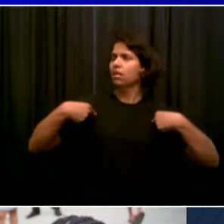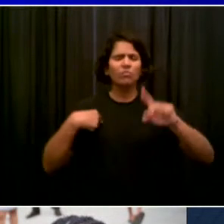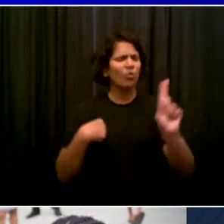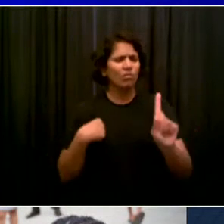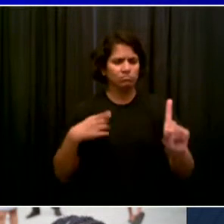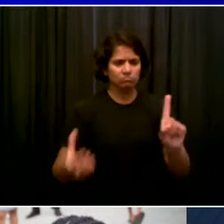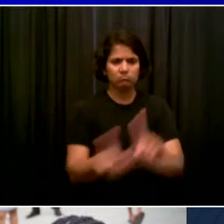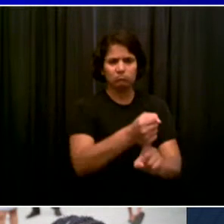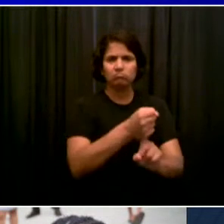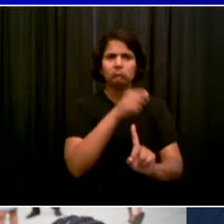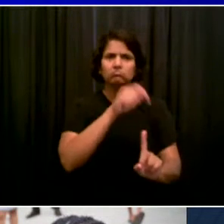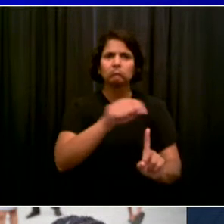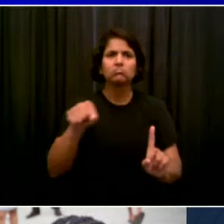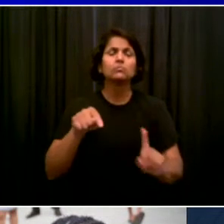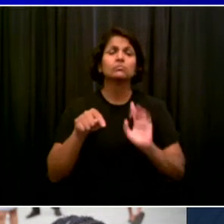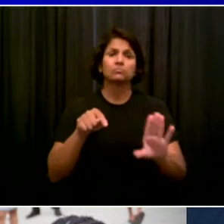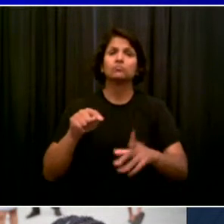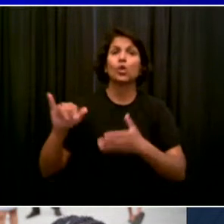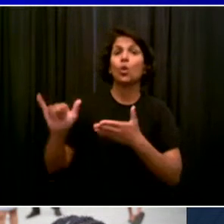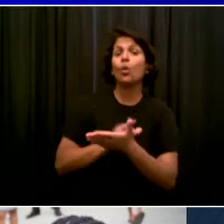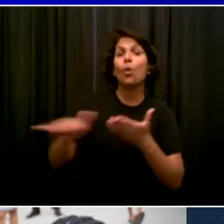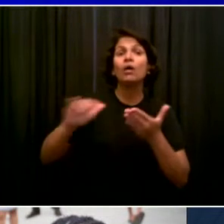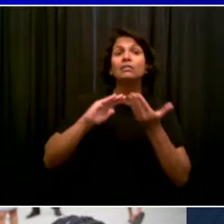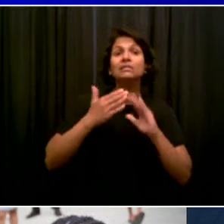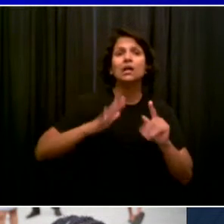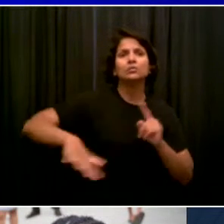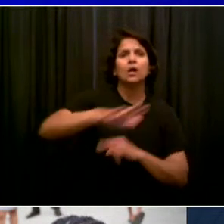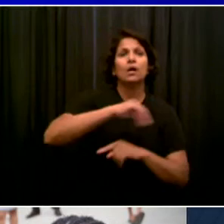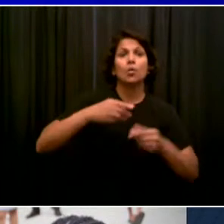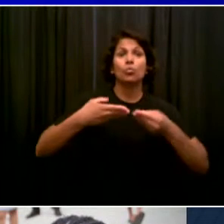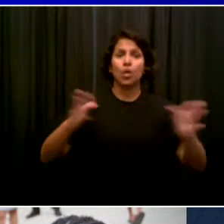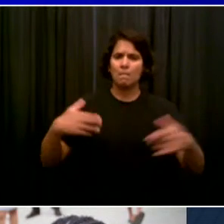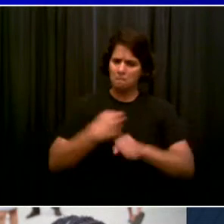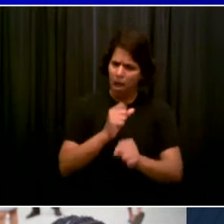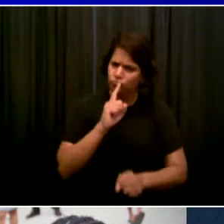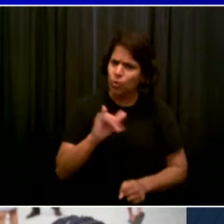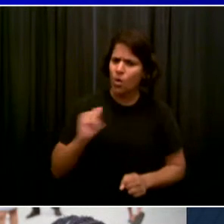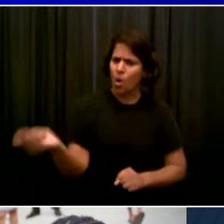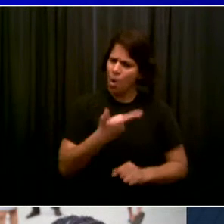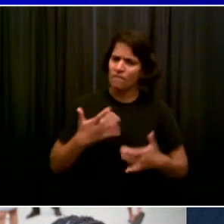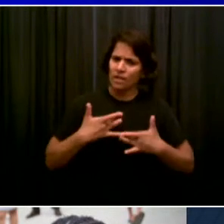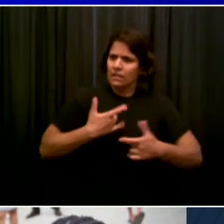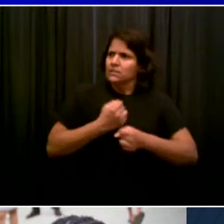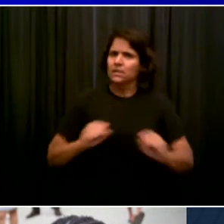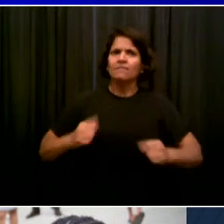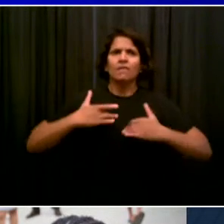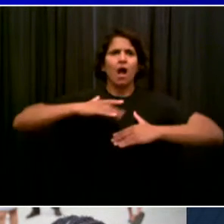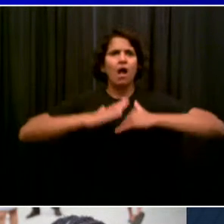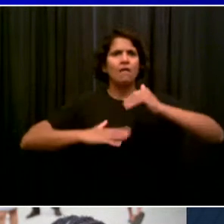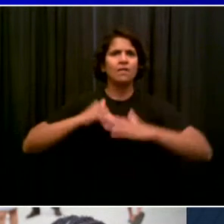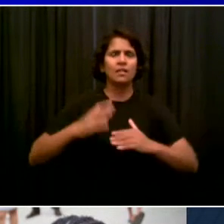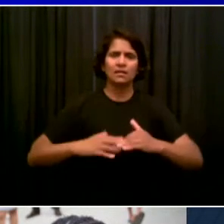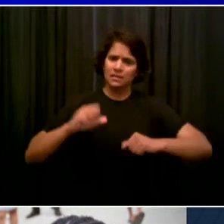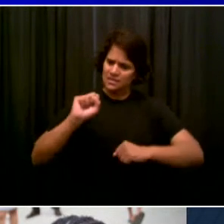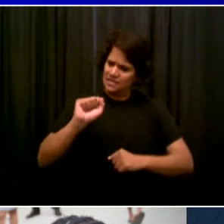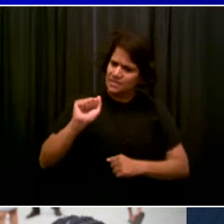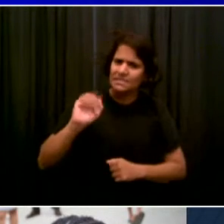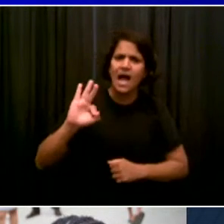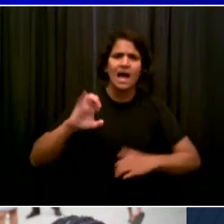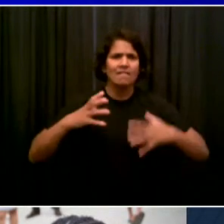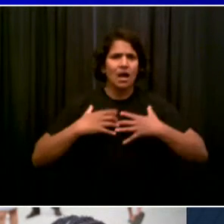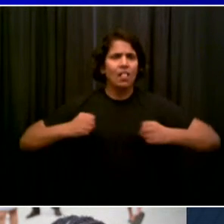earned it. We're earning it again right now with the most gun arrests in 25